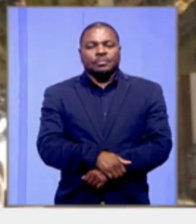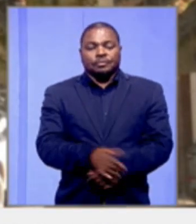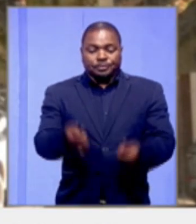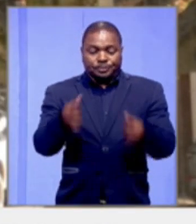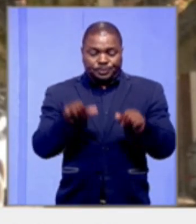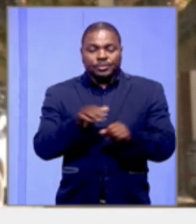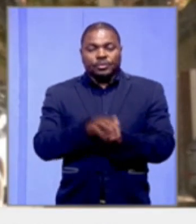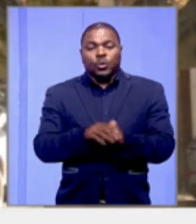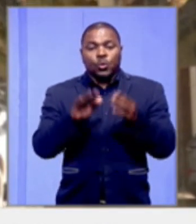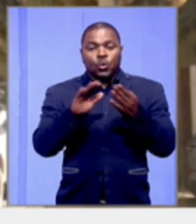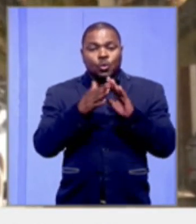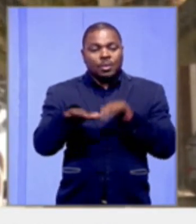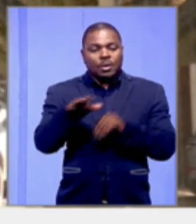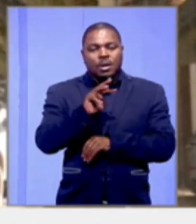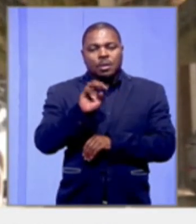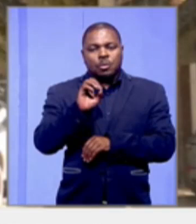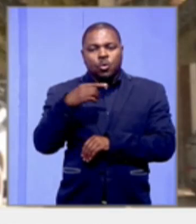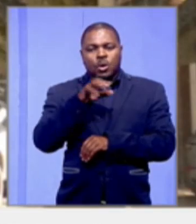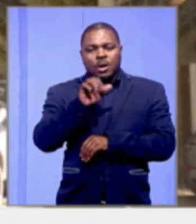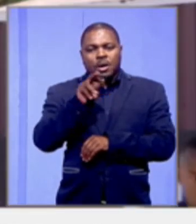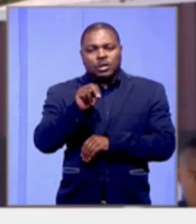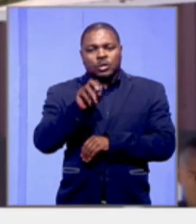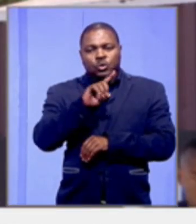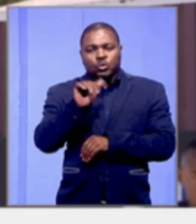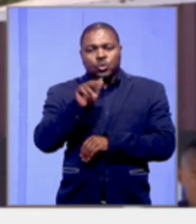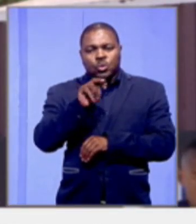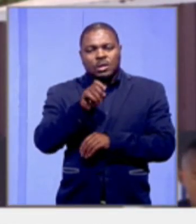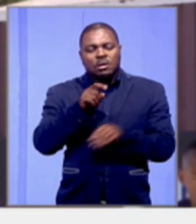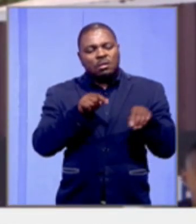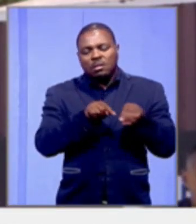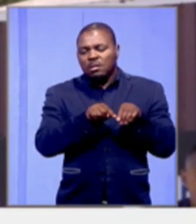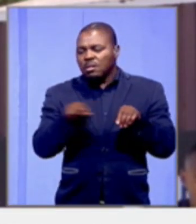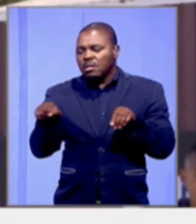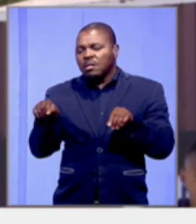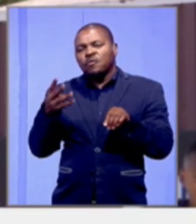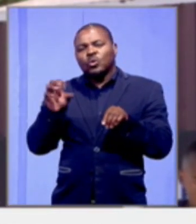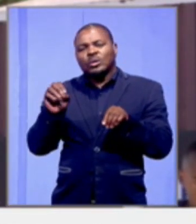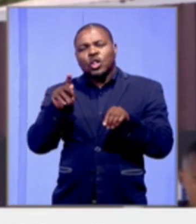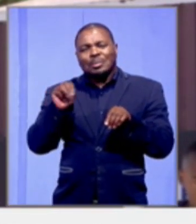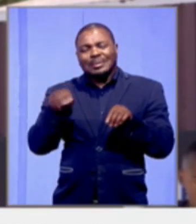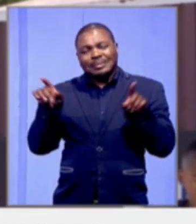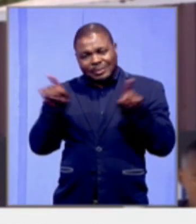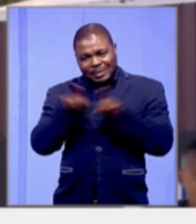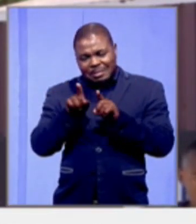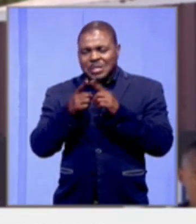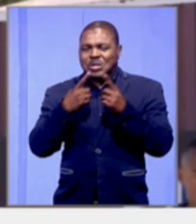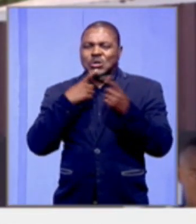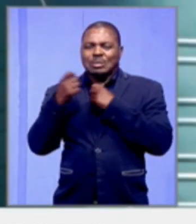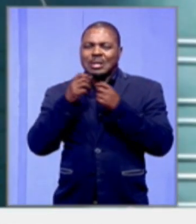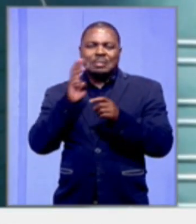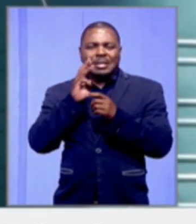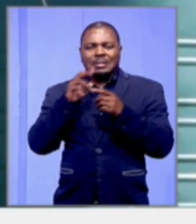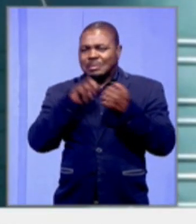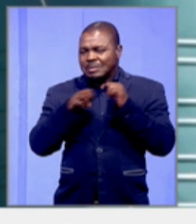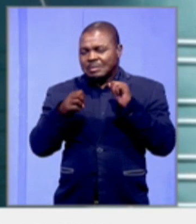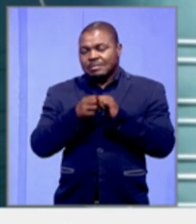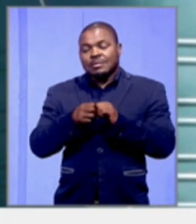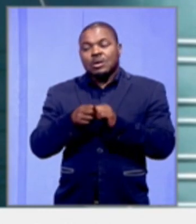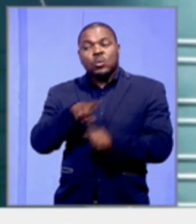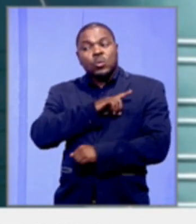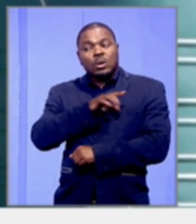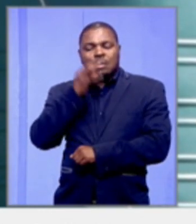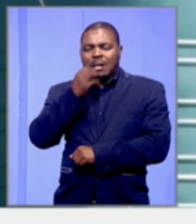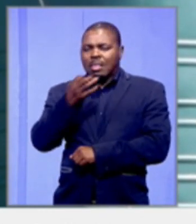biale, badudi ba Mokeng Zone, dikilometare tse 14 go tswa Standerton, ba lla ka bothata bjo le bona. Ba re ke mengwaga e meraro